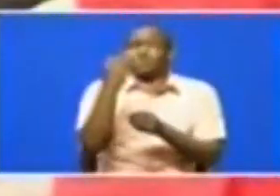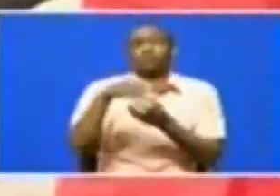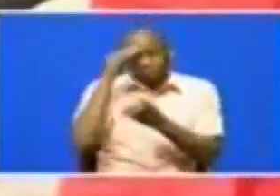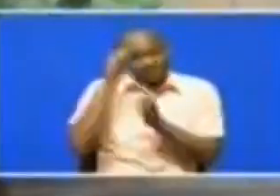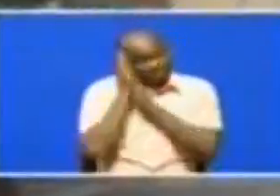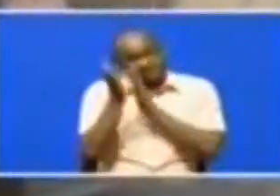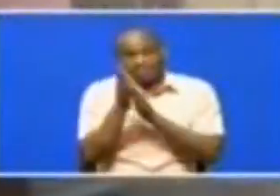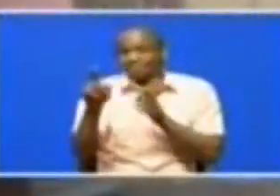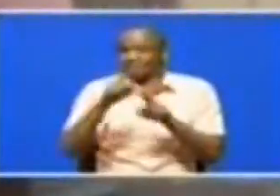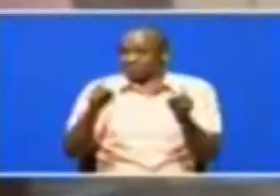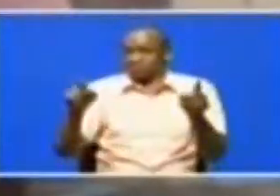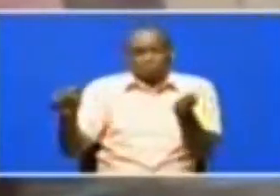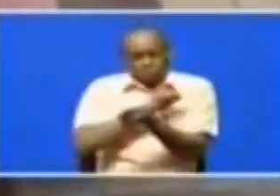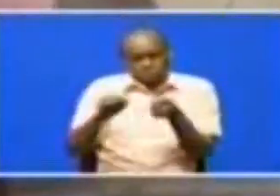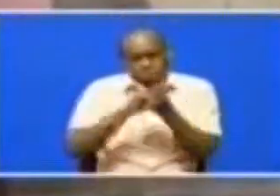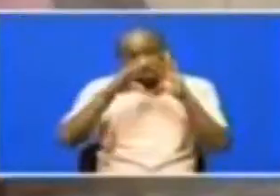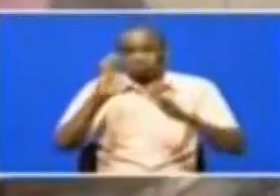students.